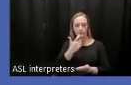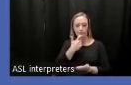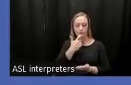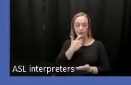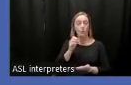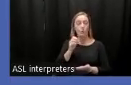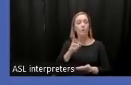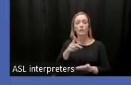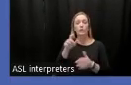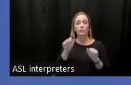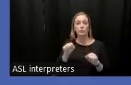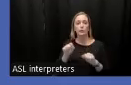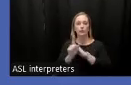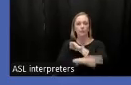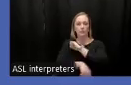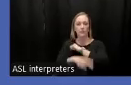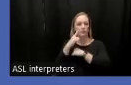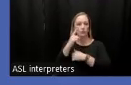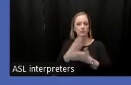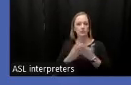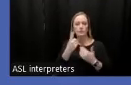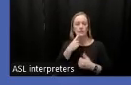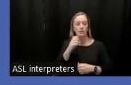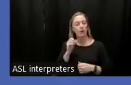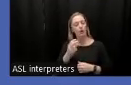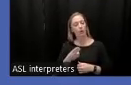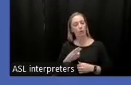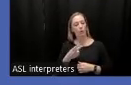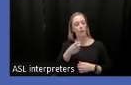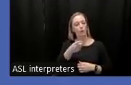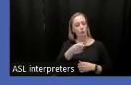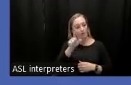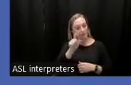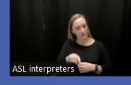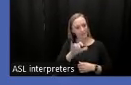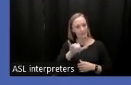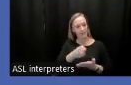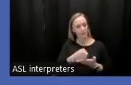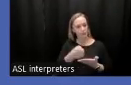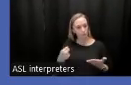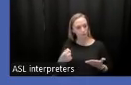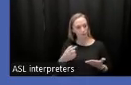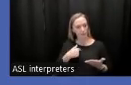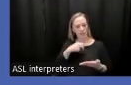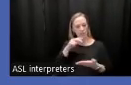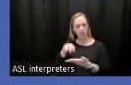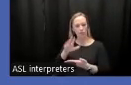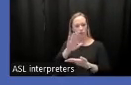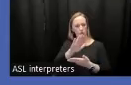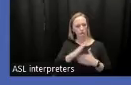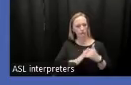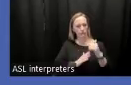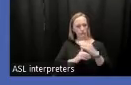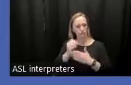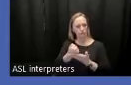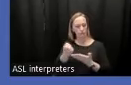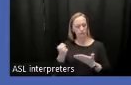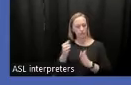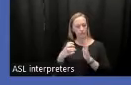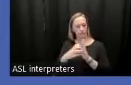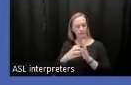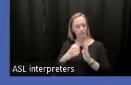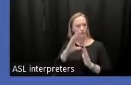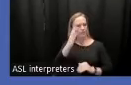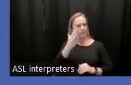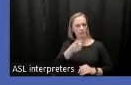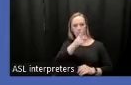get penalized for someone saying that, oh, you need this piece of equipment and I looked at your facilities and equipment sections and it doesn't seem that you